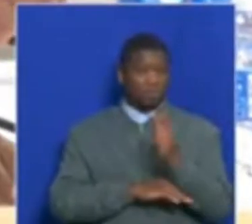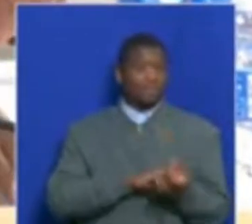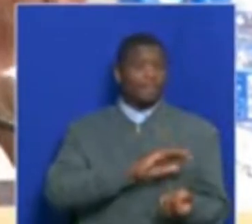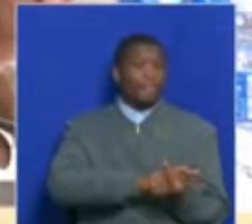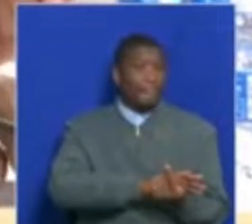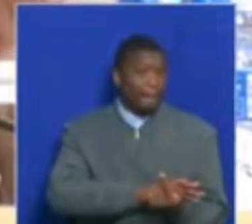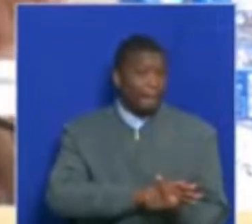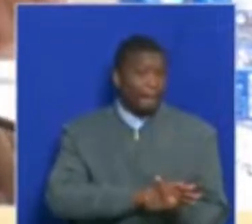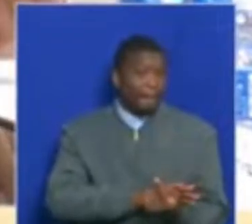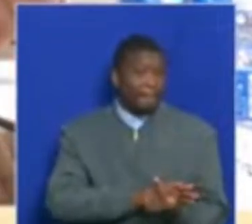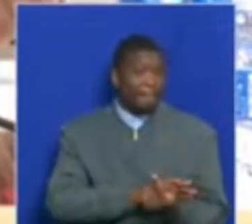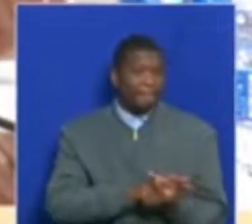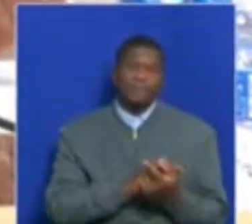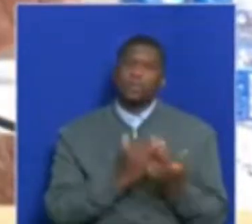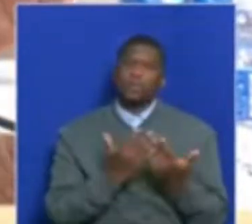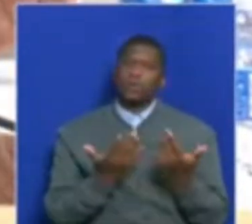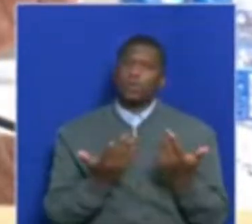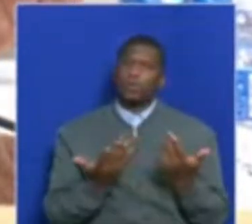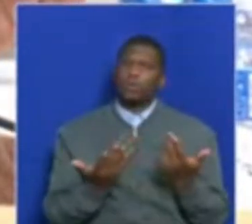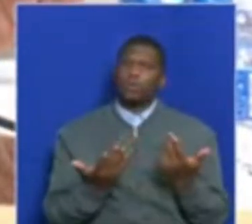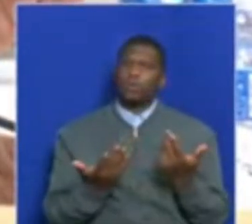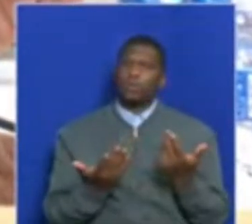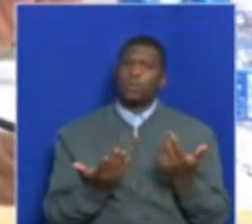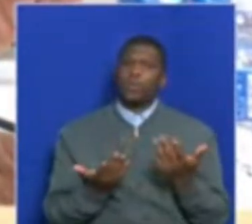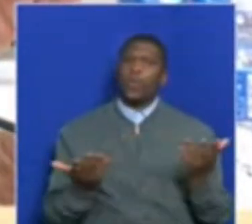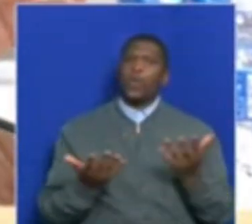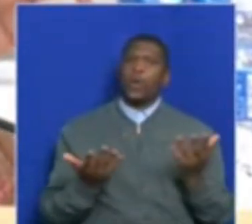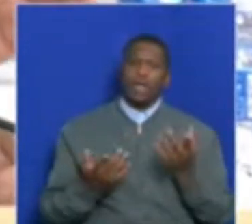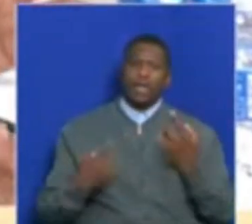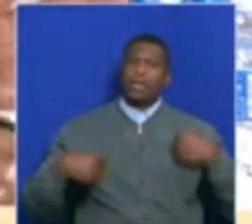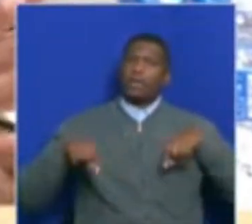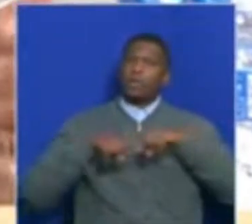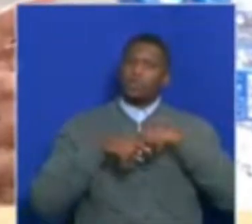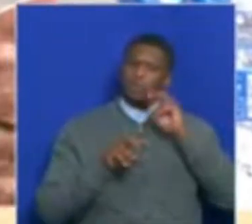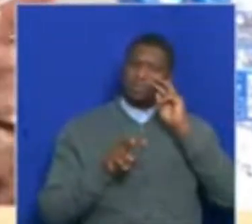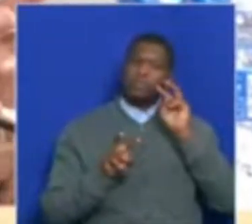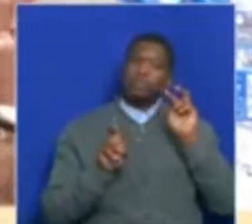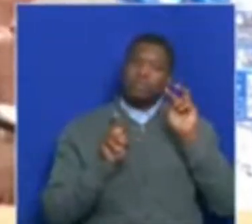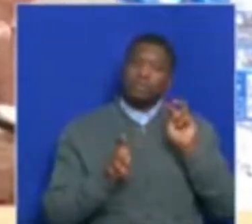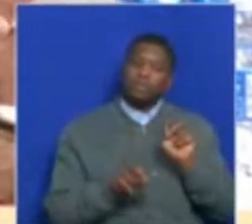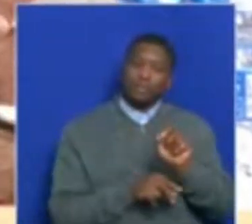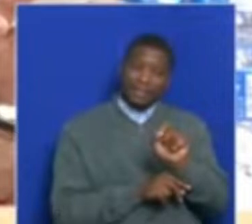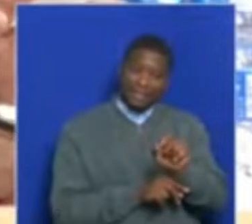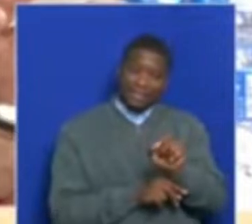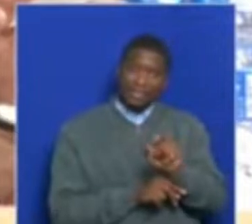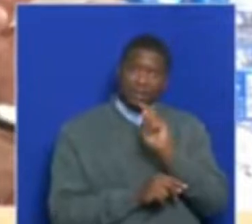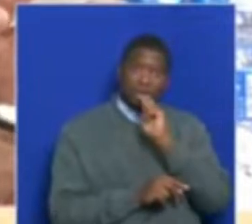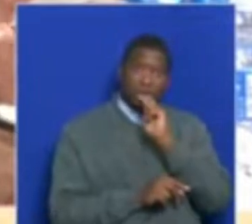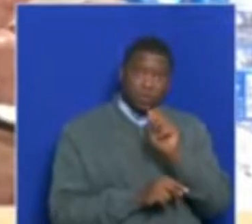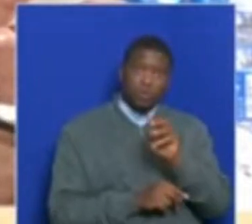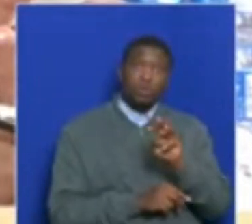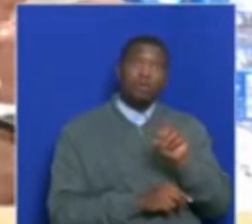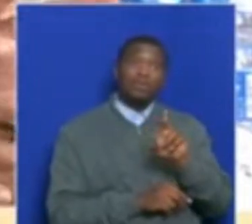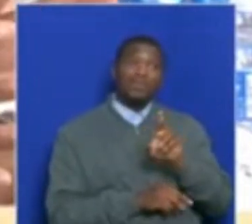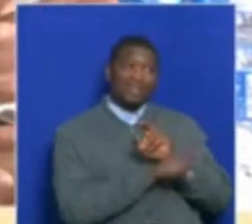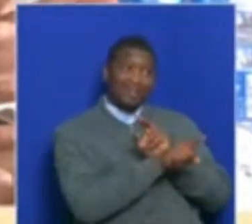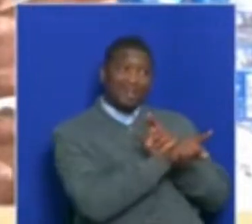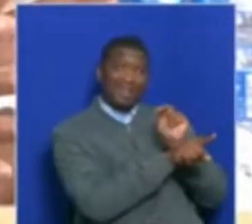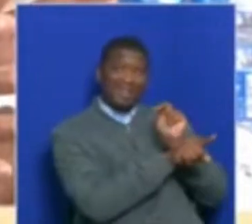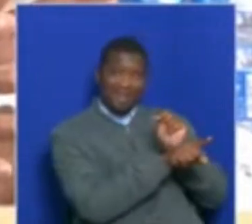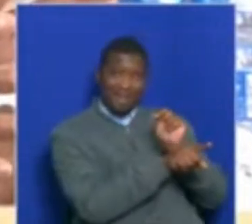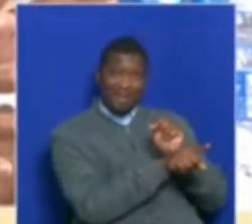Where do we see that this is Mr. Naika as a gang